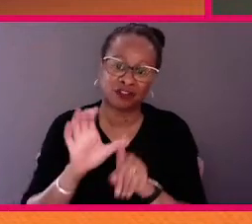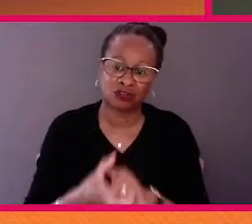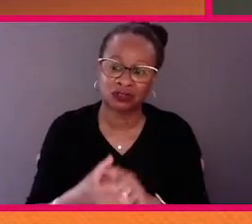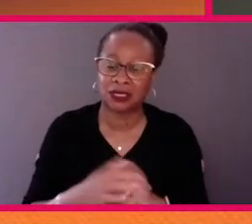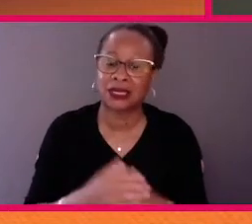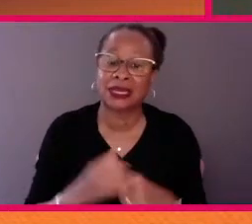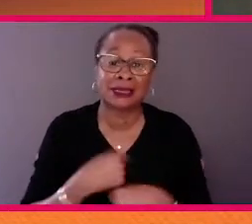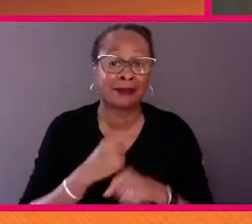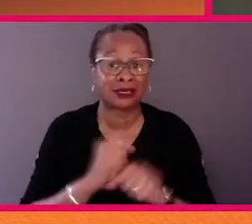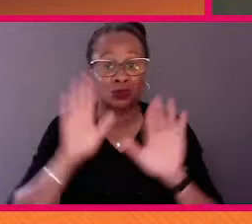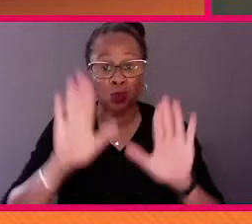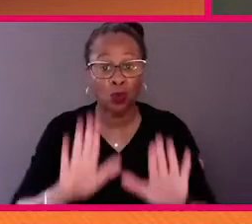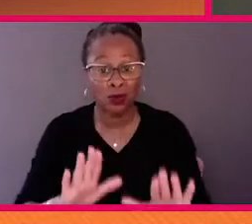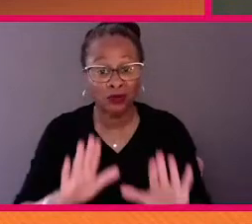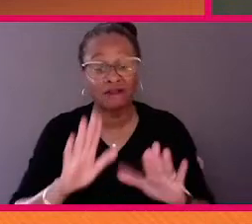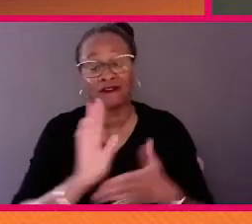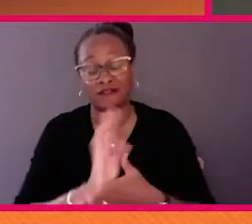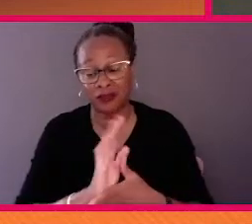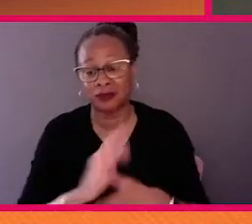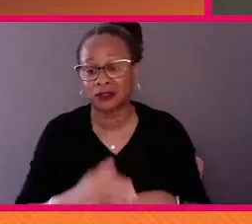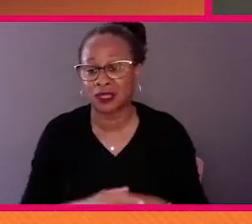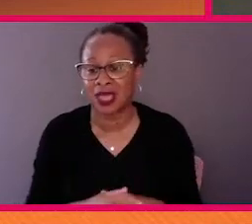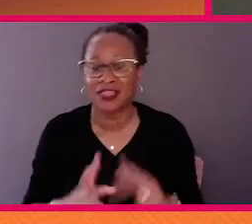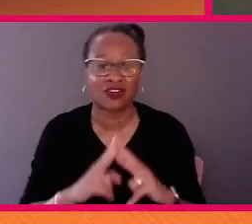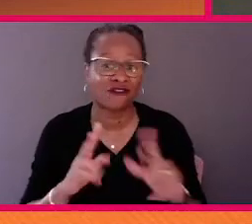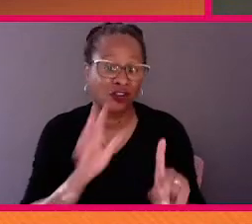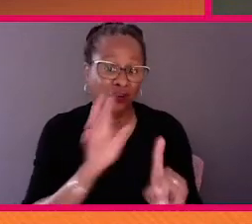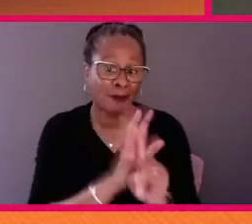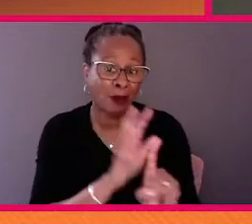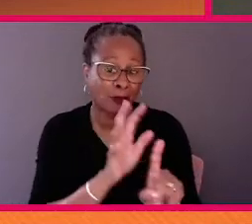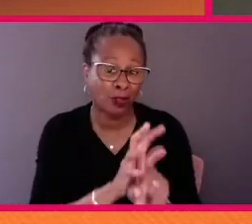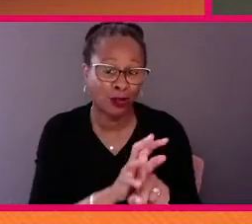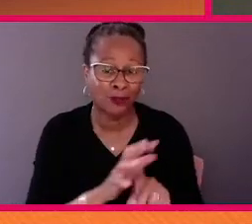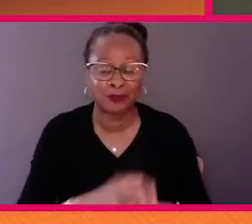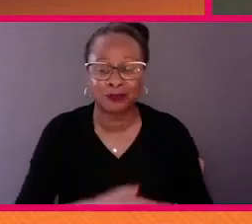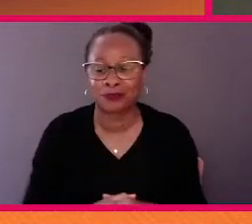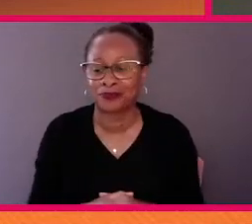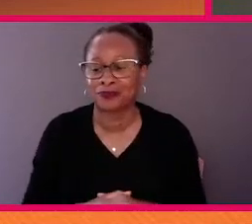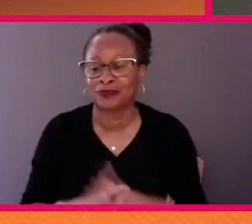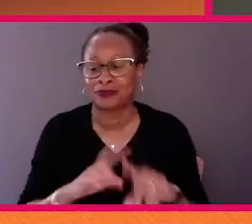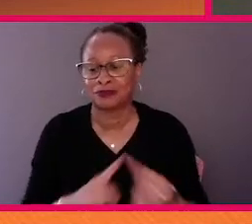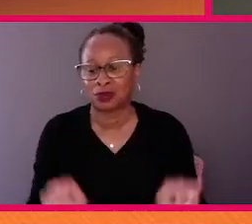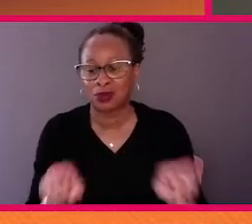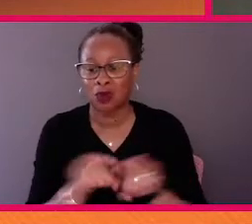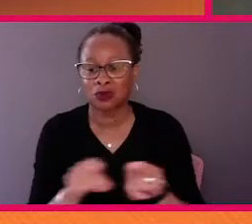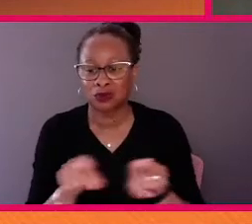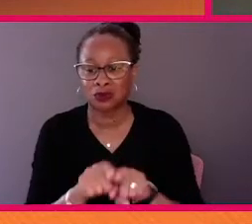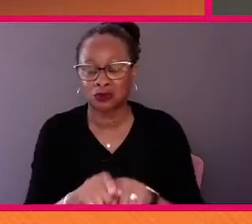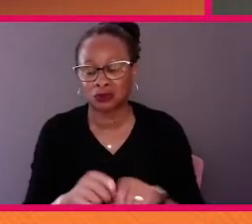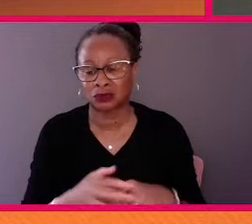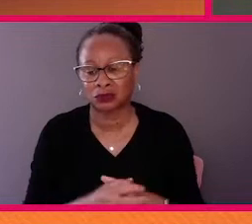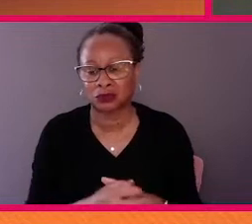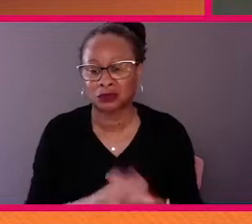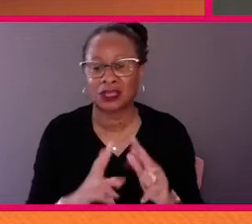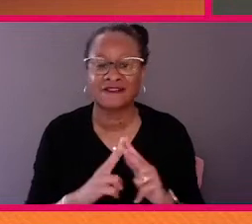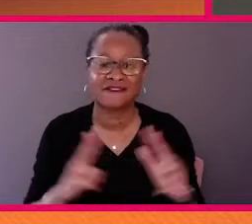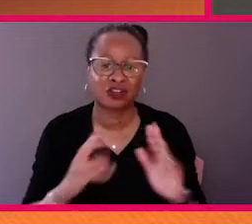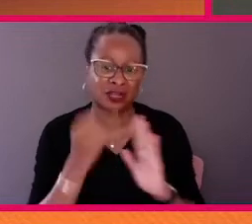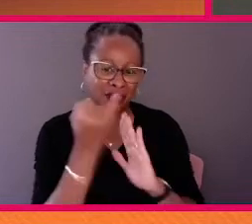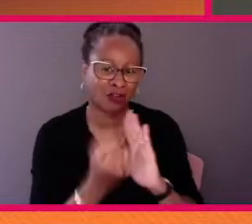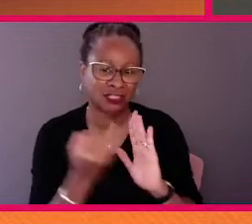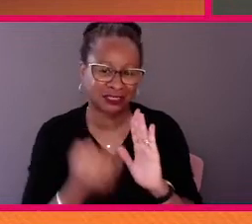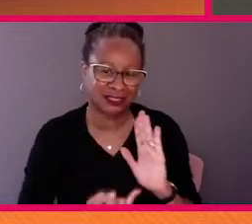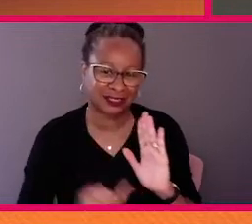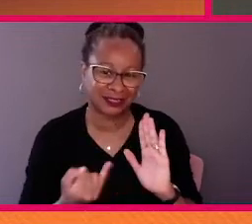that very popular, you know, and but also very artistic.